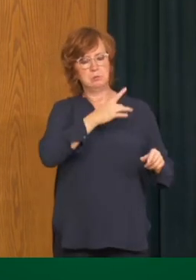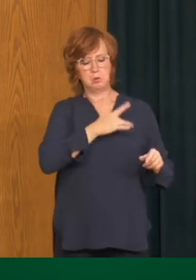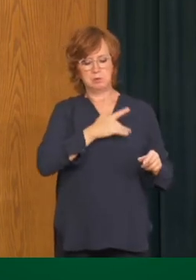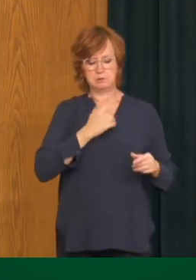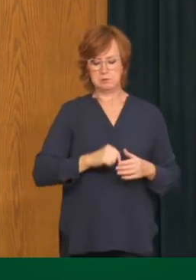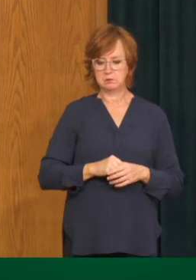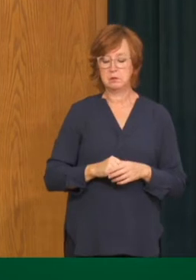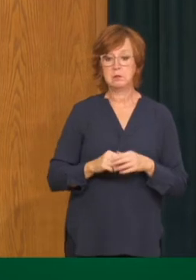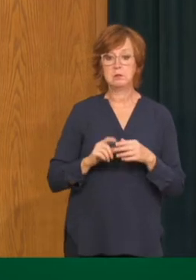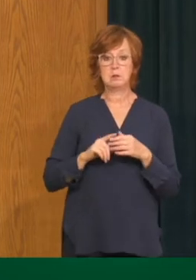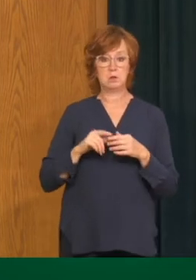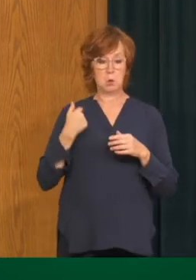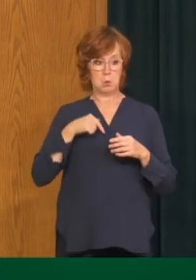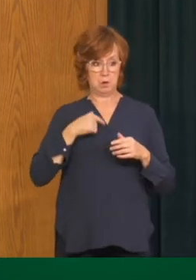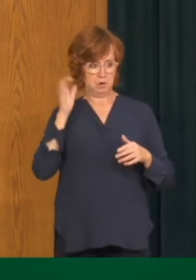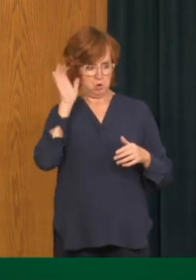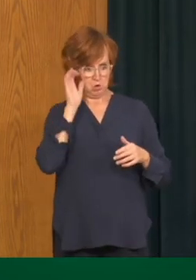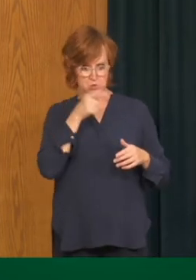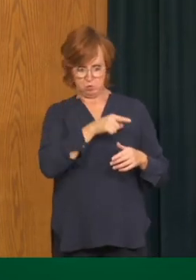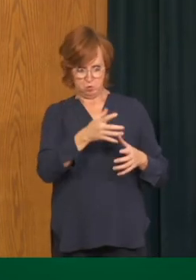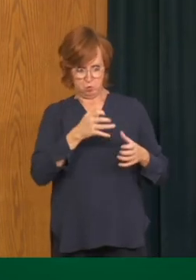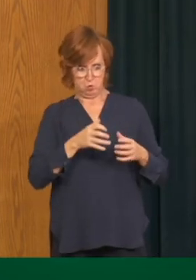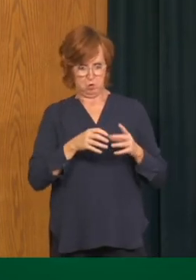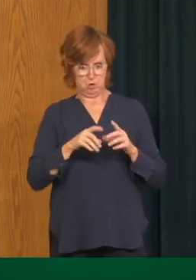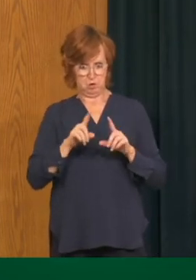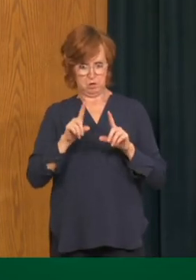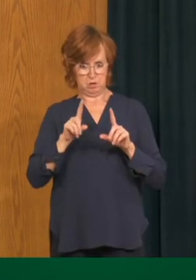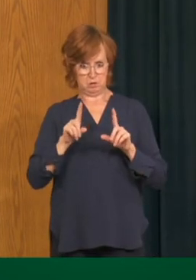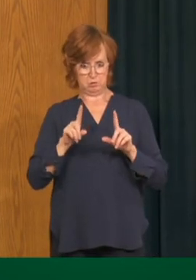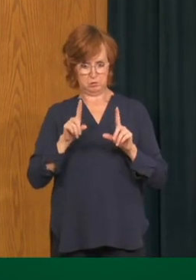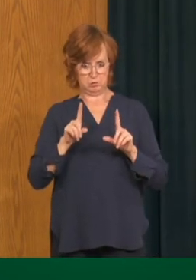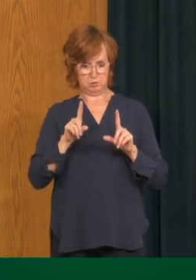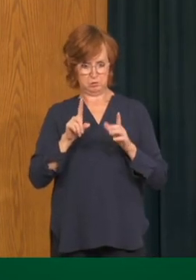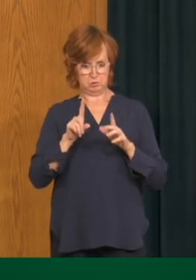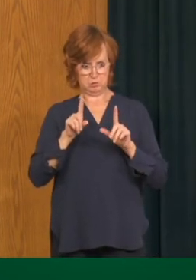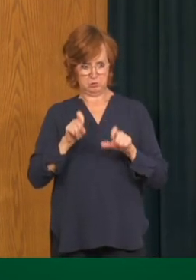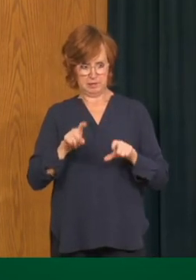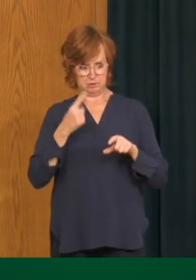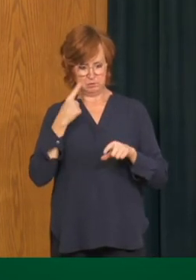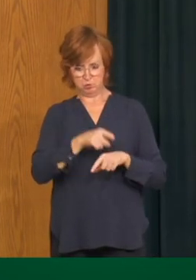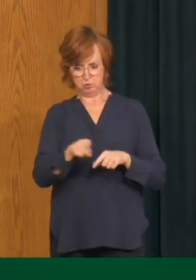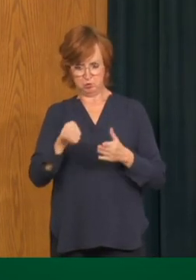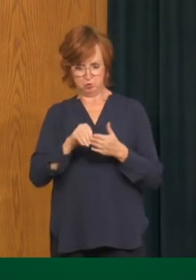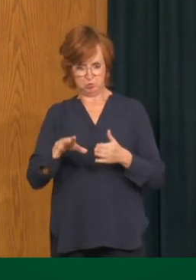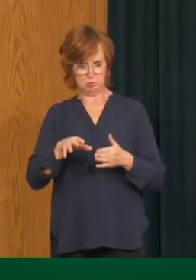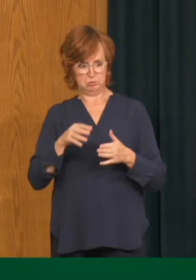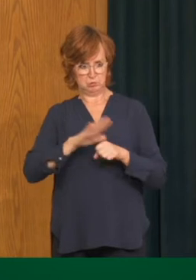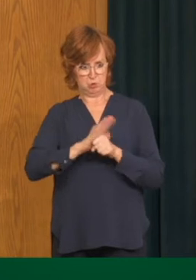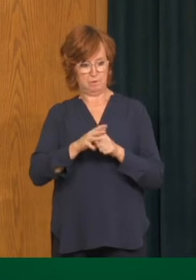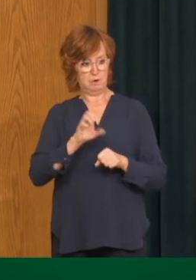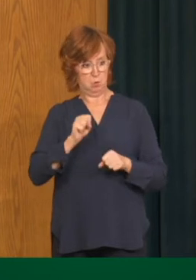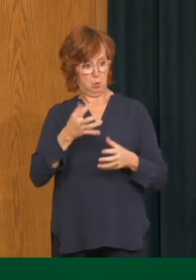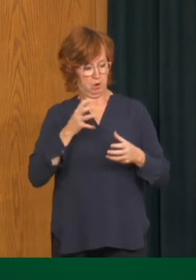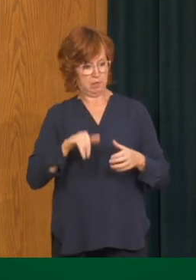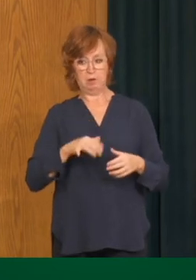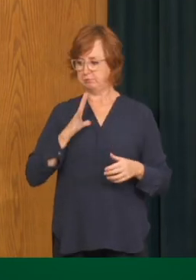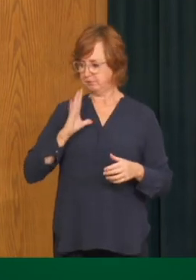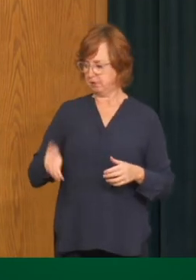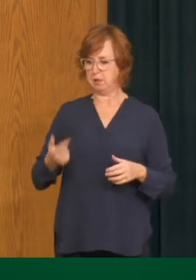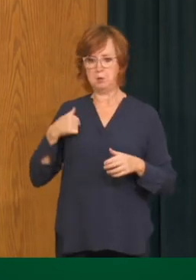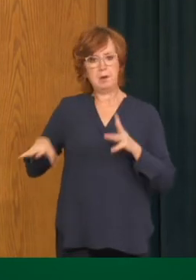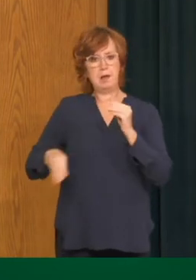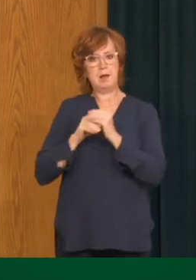and we will be at, in very early September, not only 4,000 test capacity per